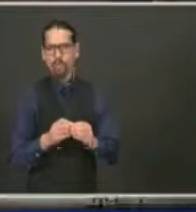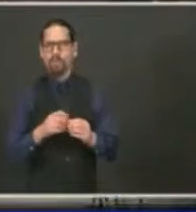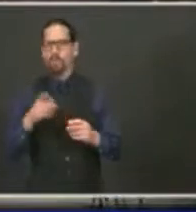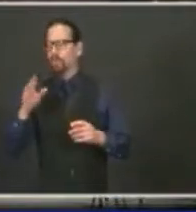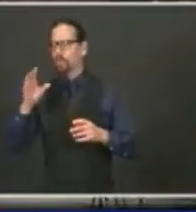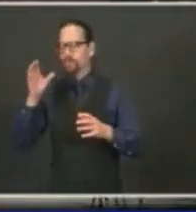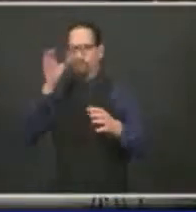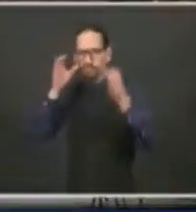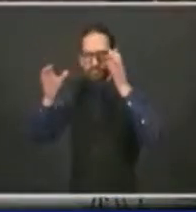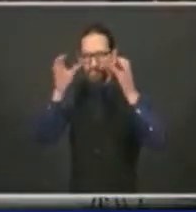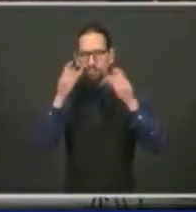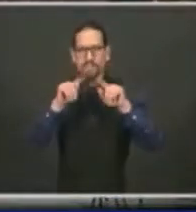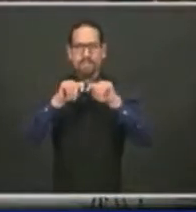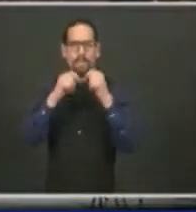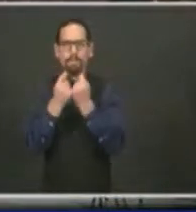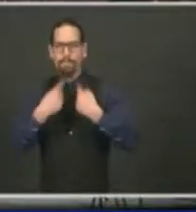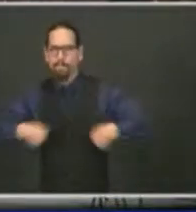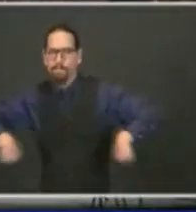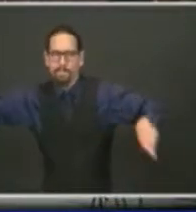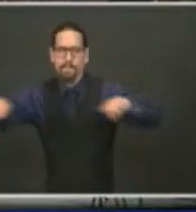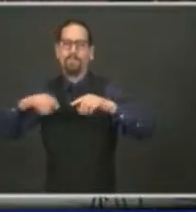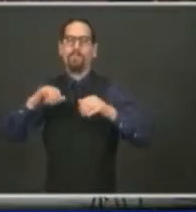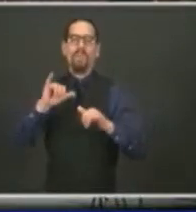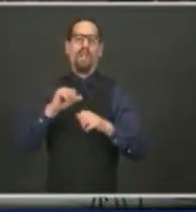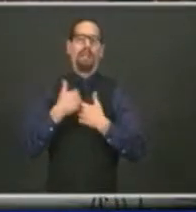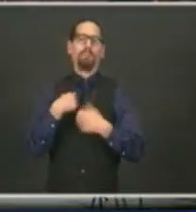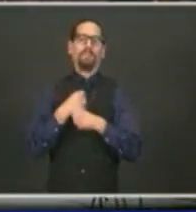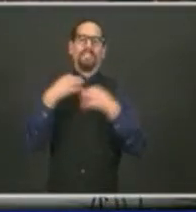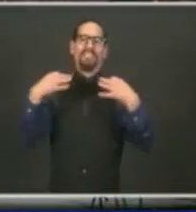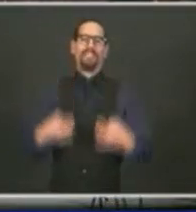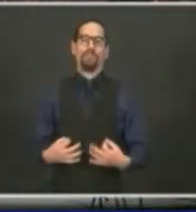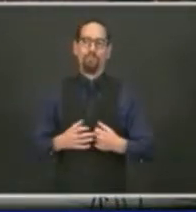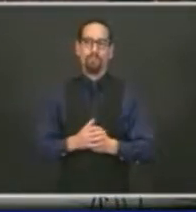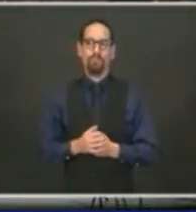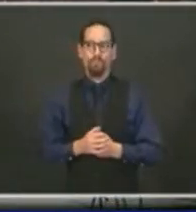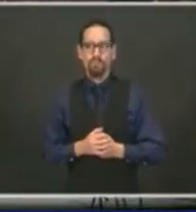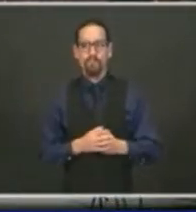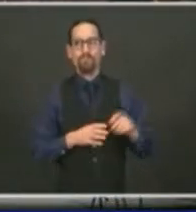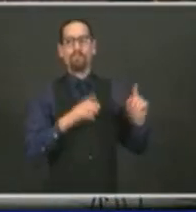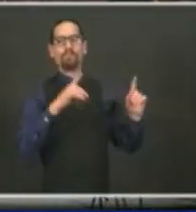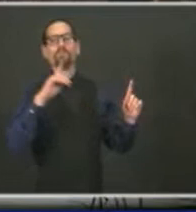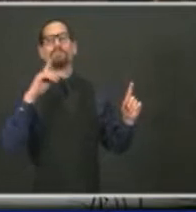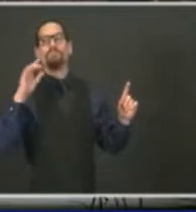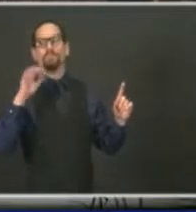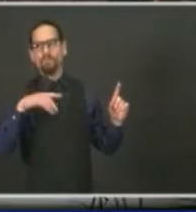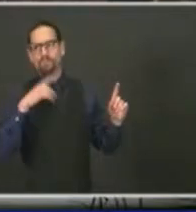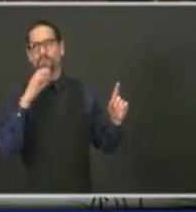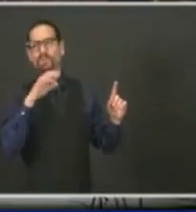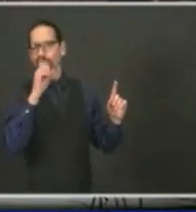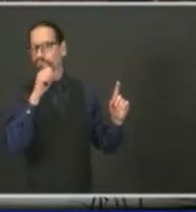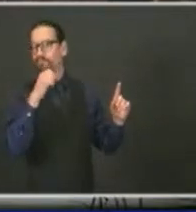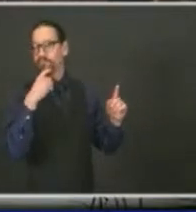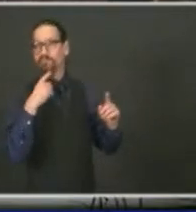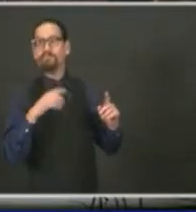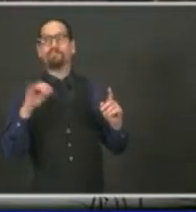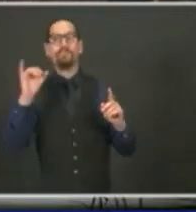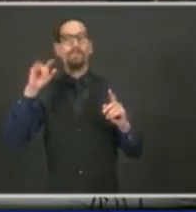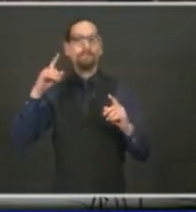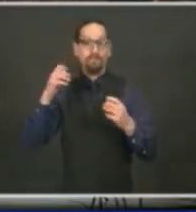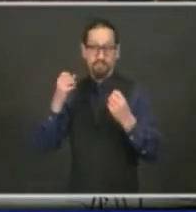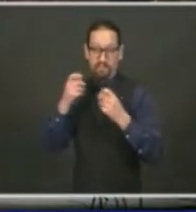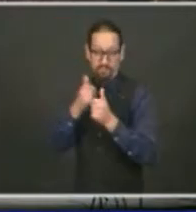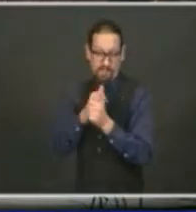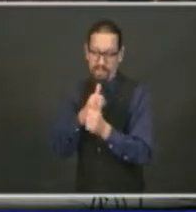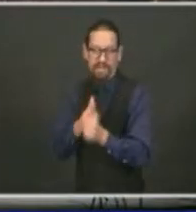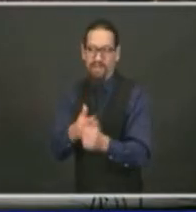Bouncing off that, you've said that people ignored a lot of the Thanksgiving guidance. Why do you feel they will follow it